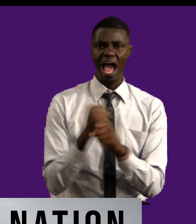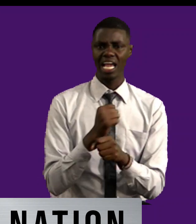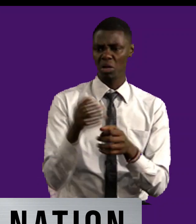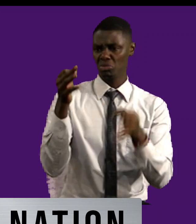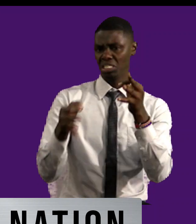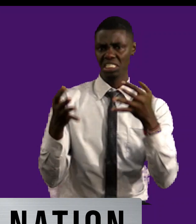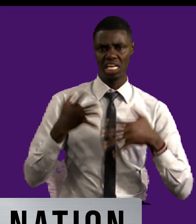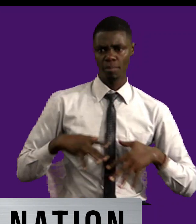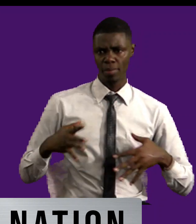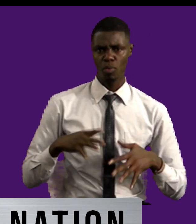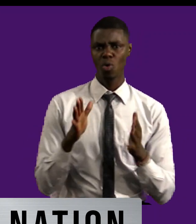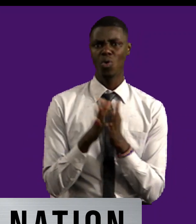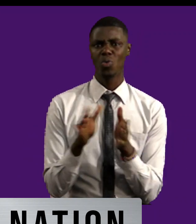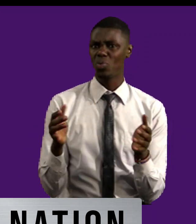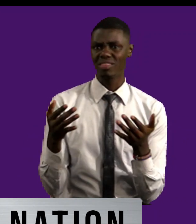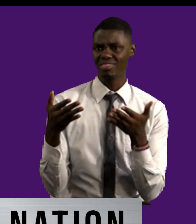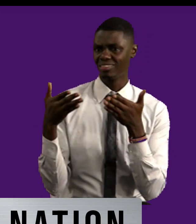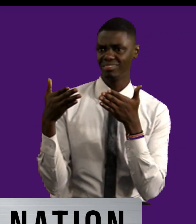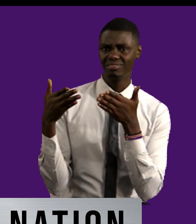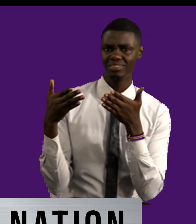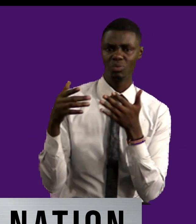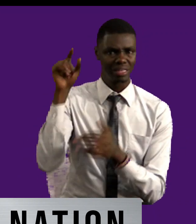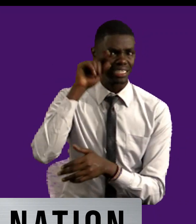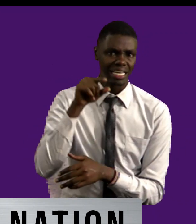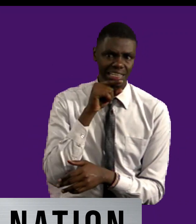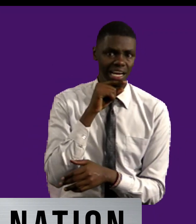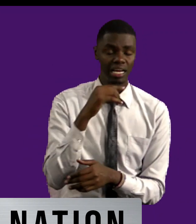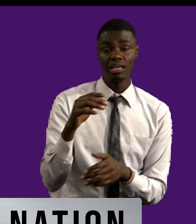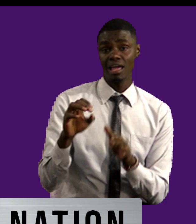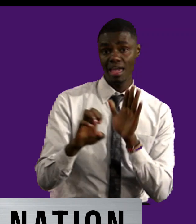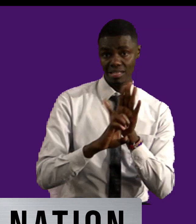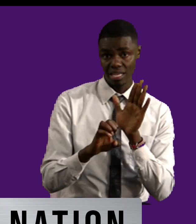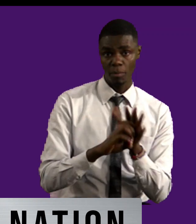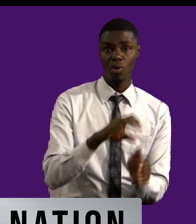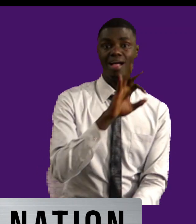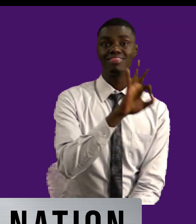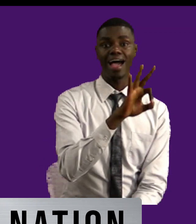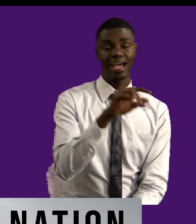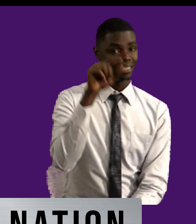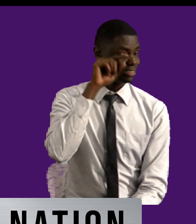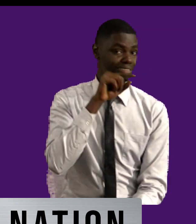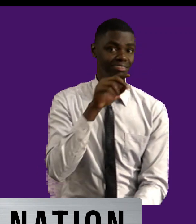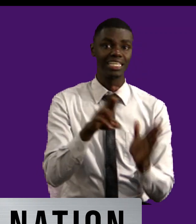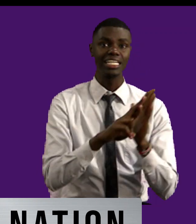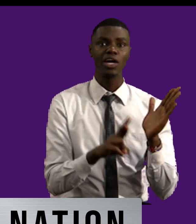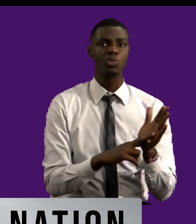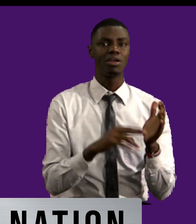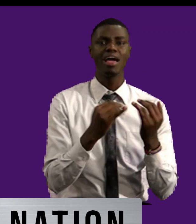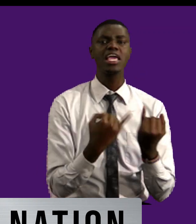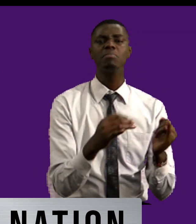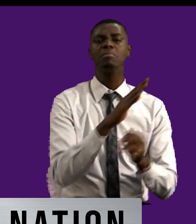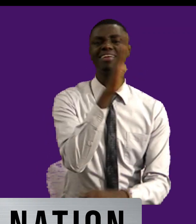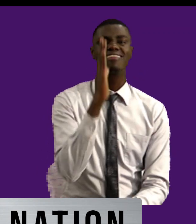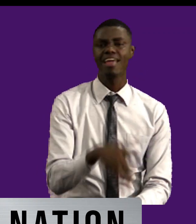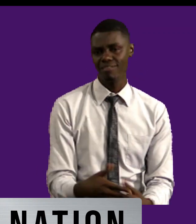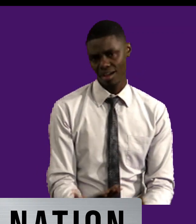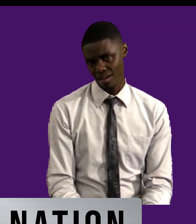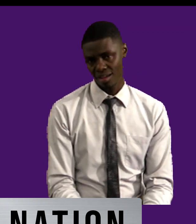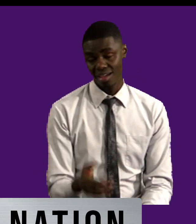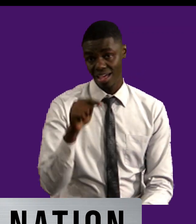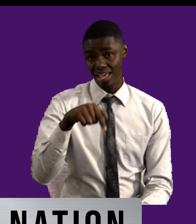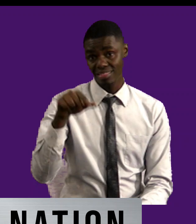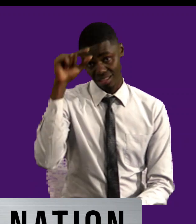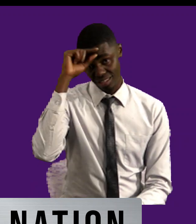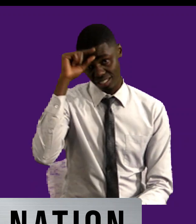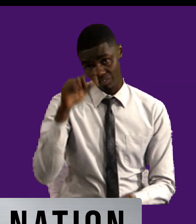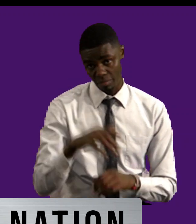my people with the sex. Like now, the third gender rule has never been applied in this